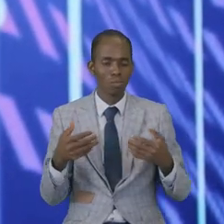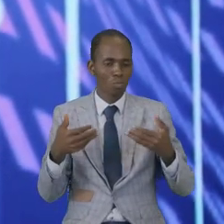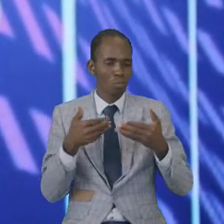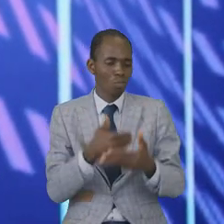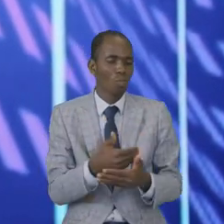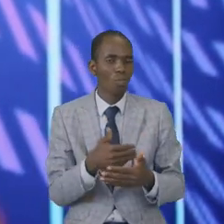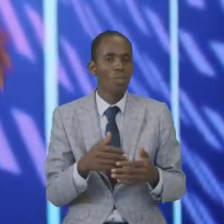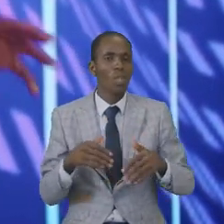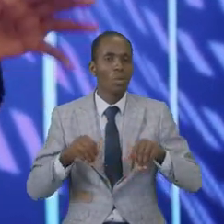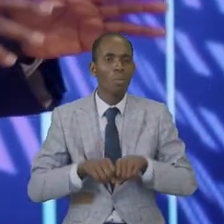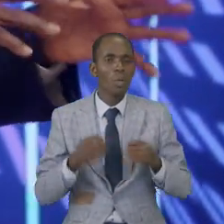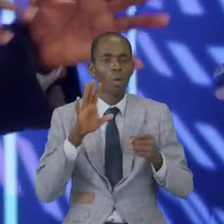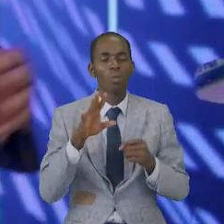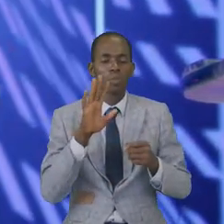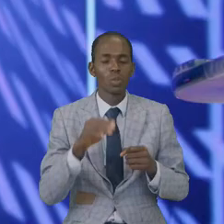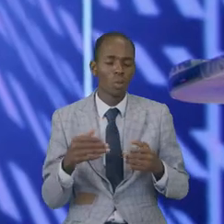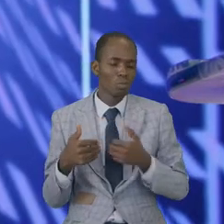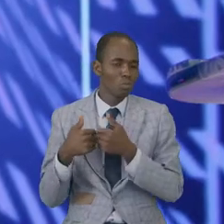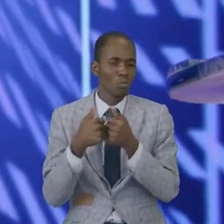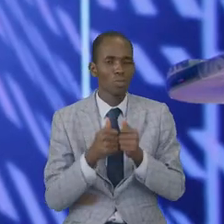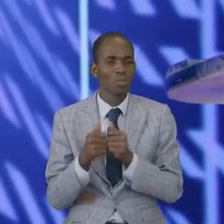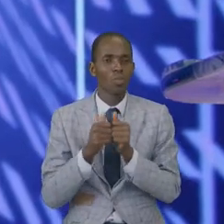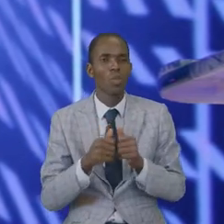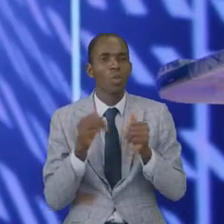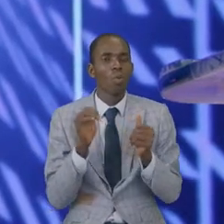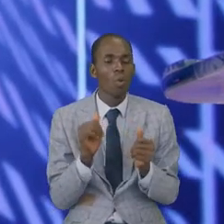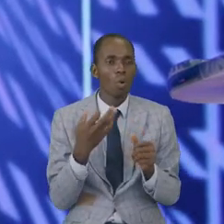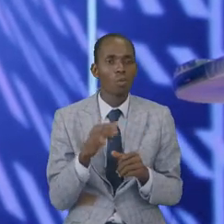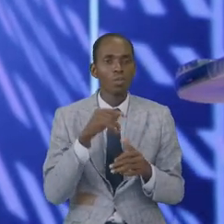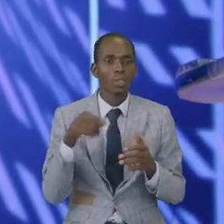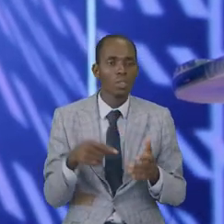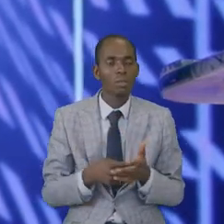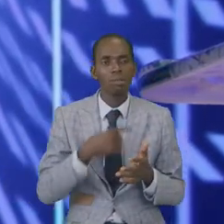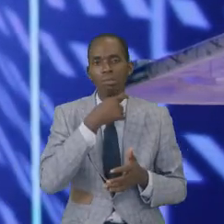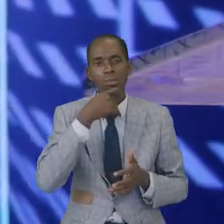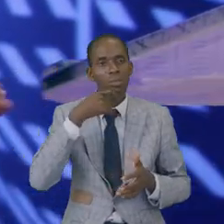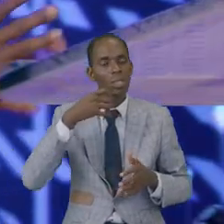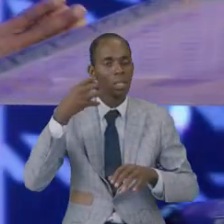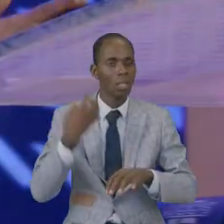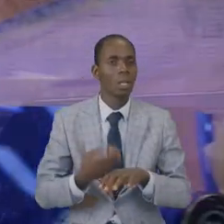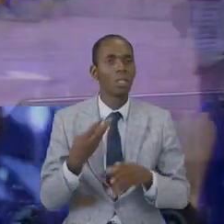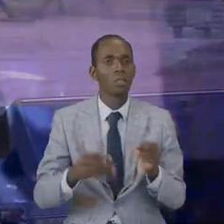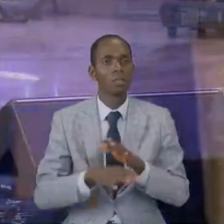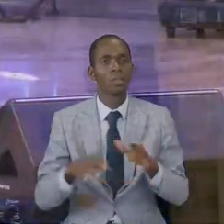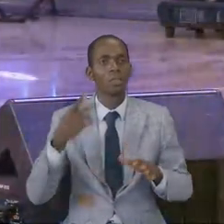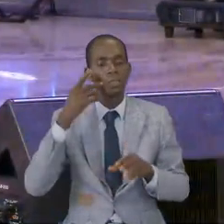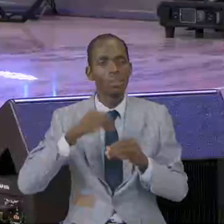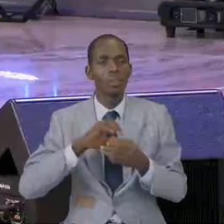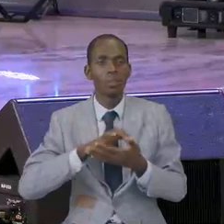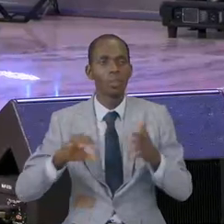your fallow ground and sow not among thorns. Look at verse 4. In verse 4,